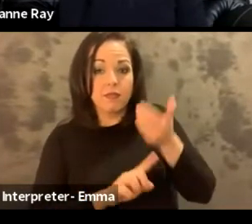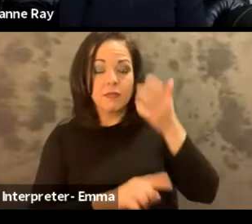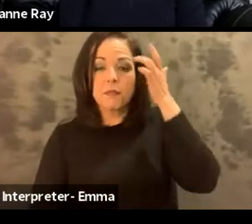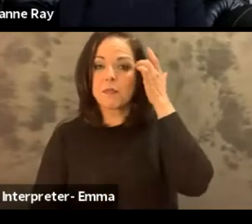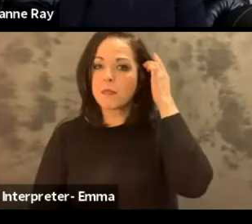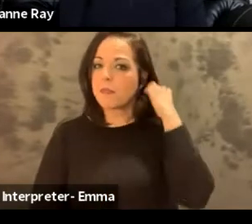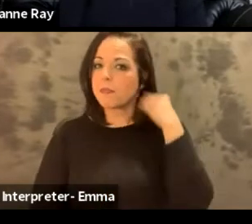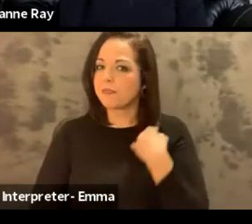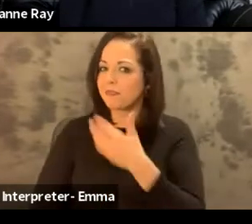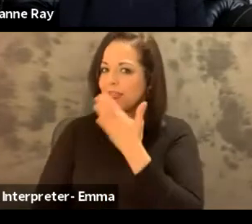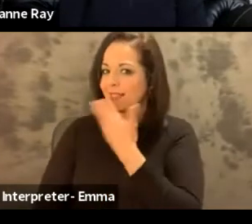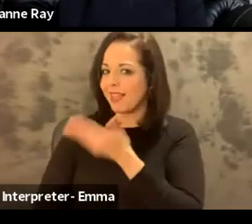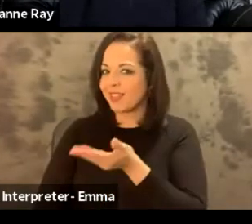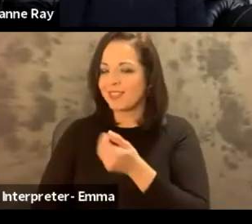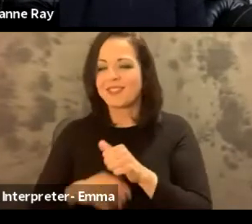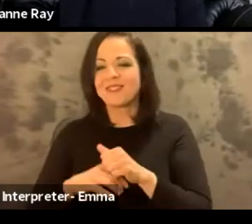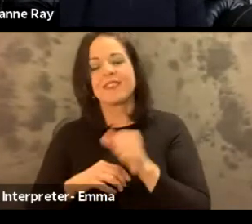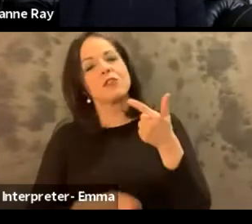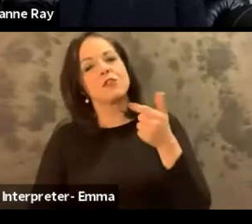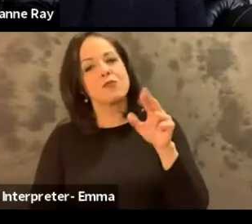Thank you. Grace.